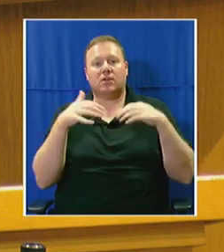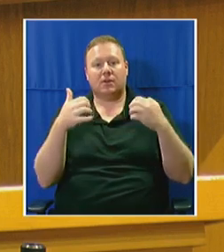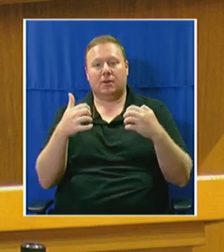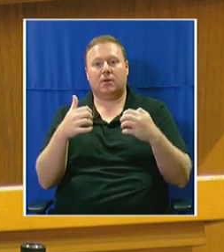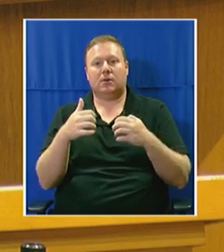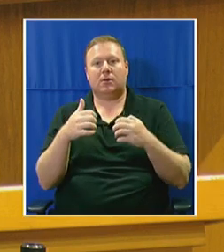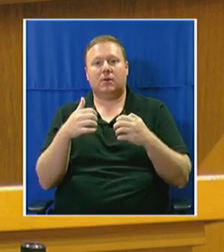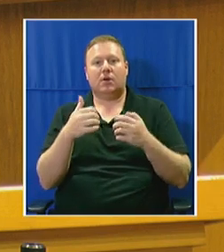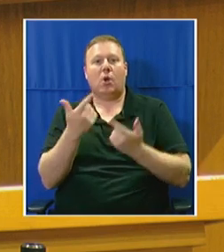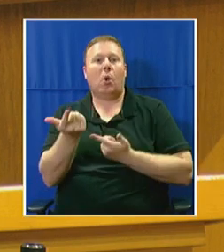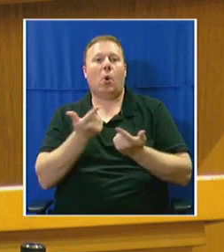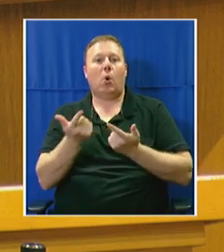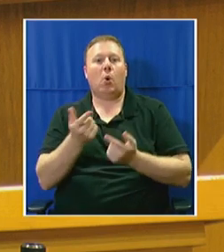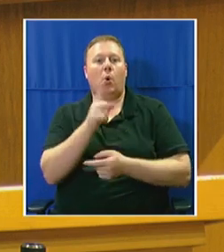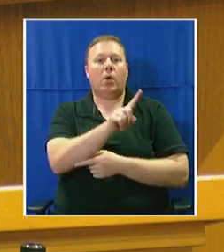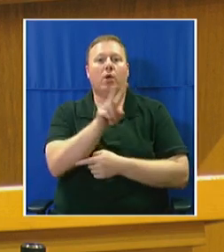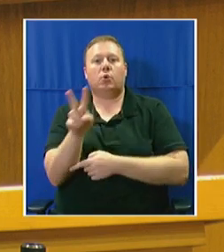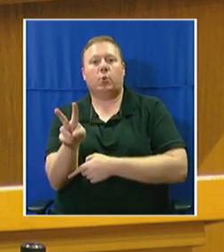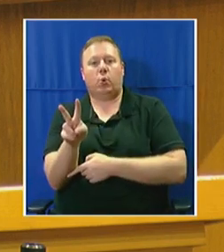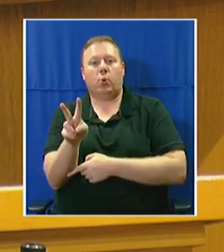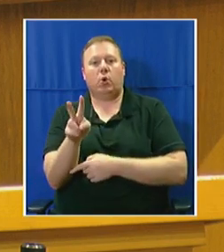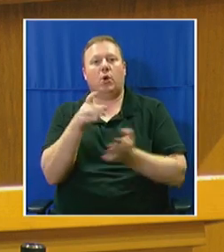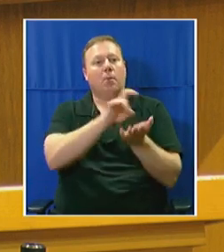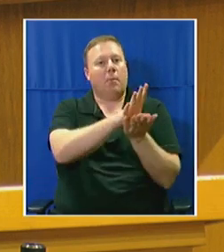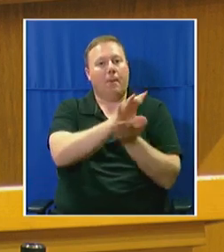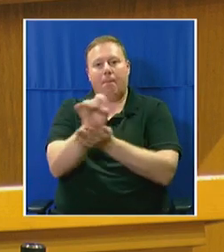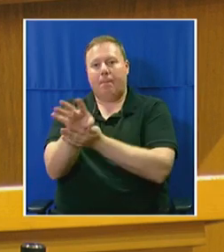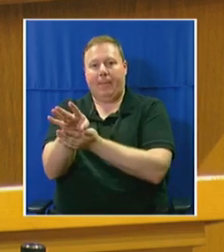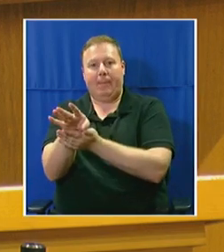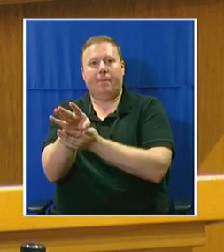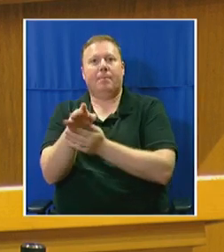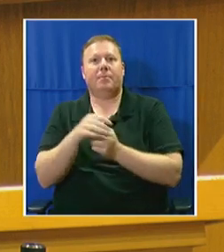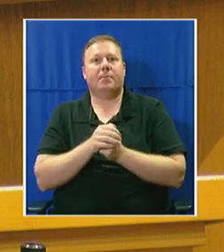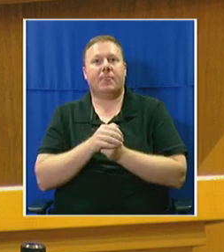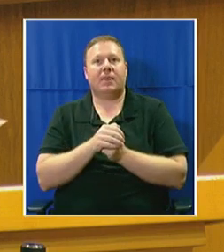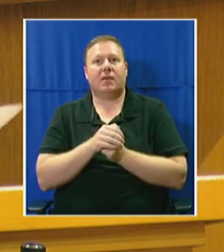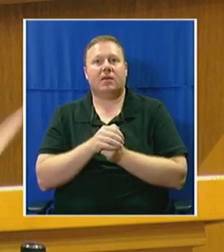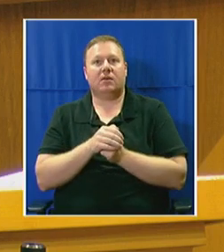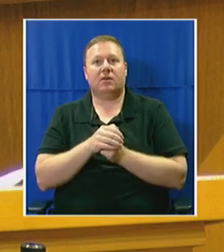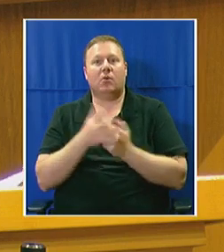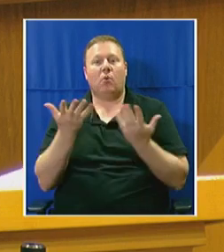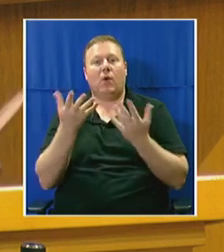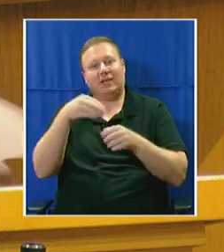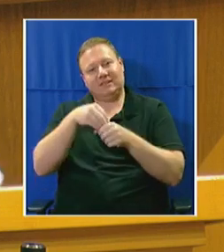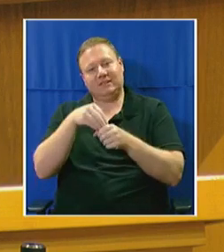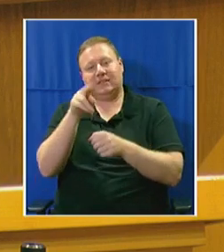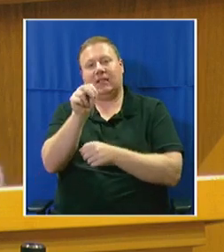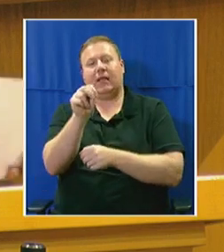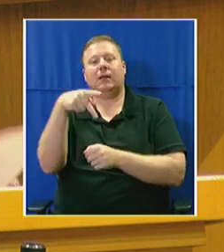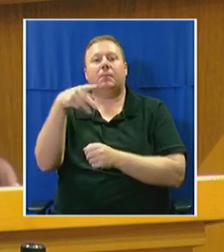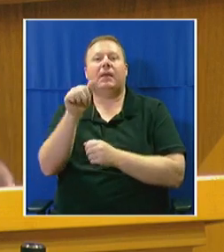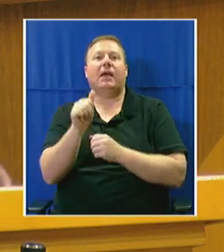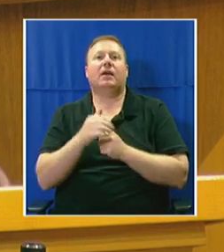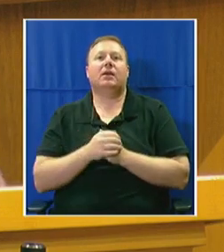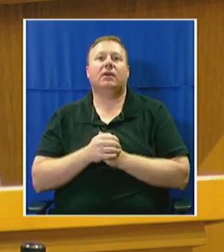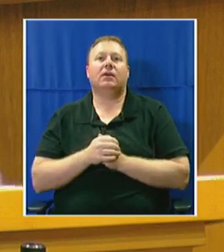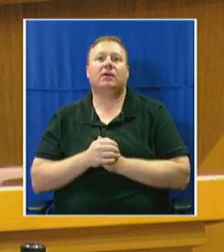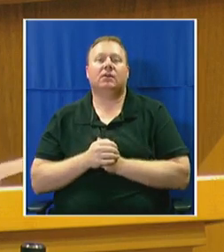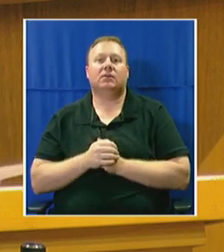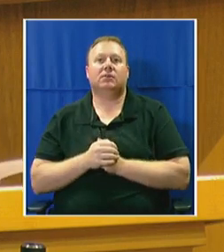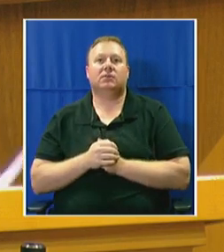of June 2019 the president wrote to the speaker of the National Assembly informing the National Assembly of his decision to